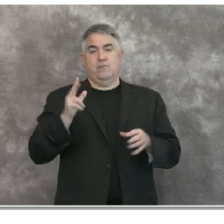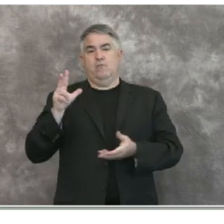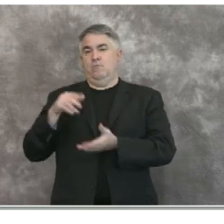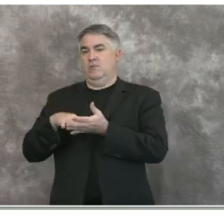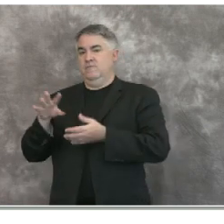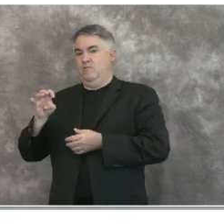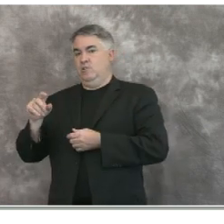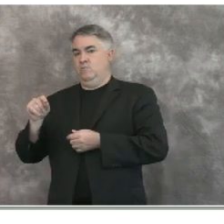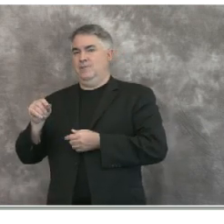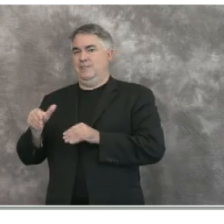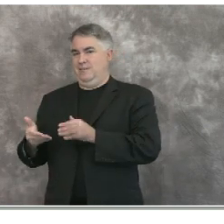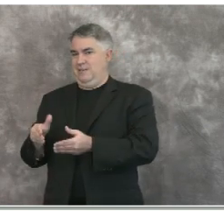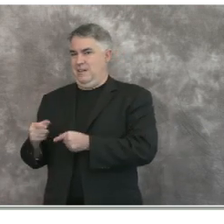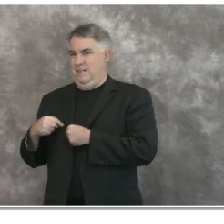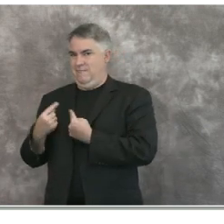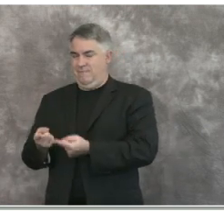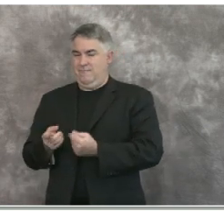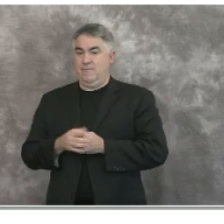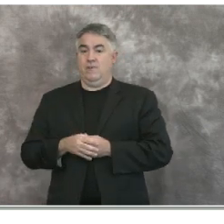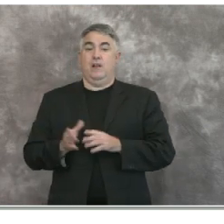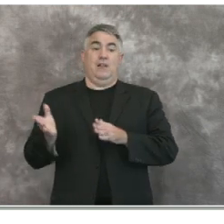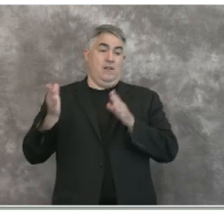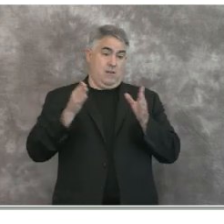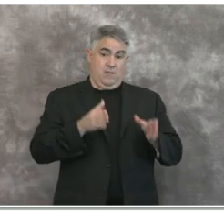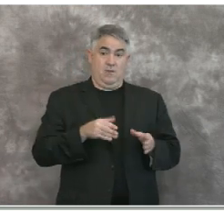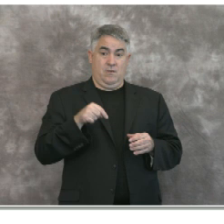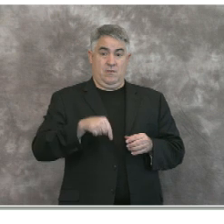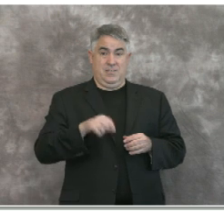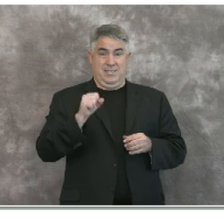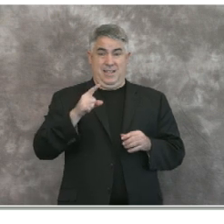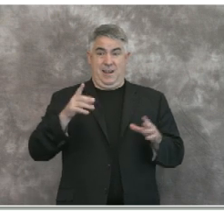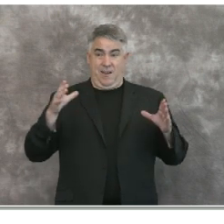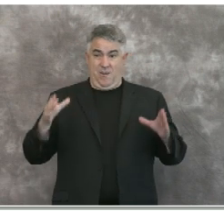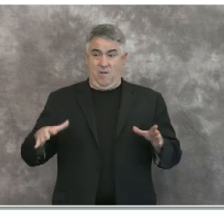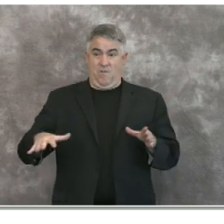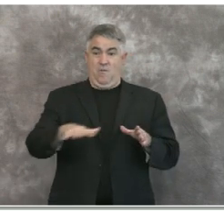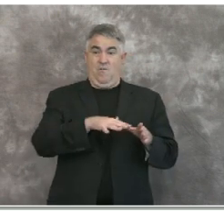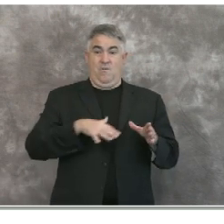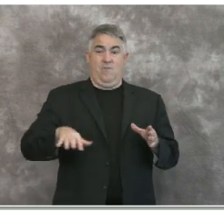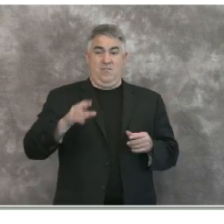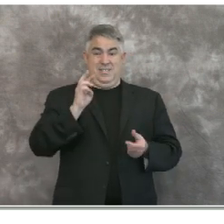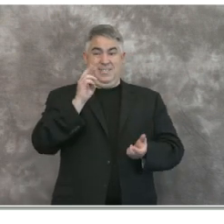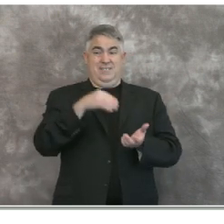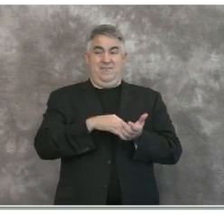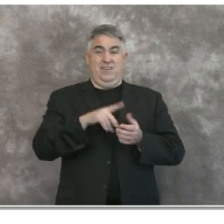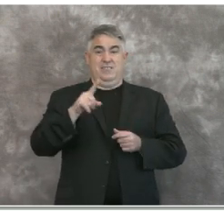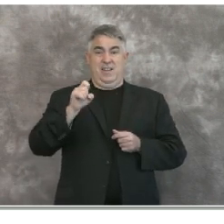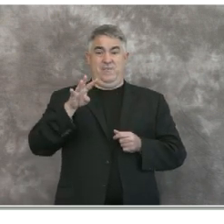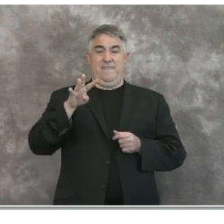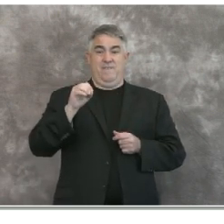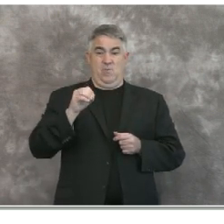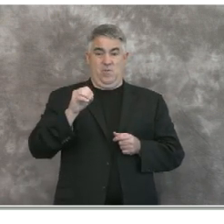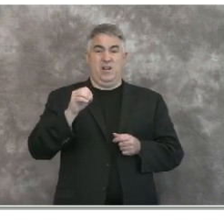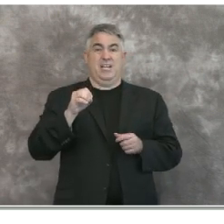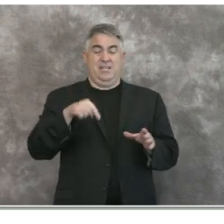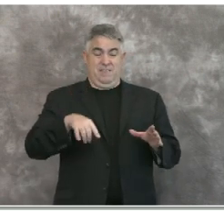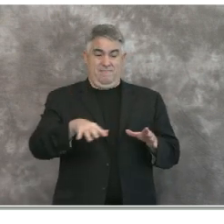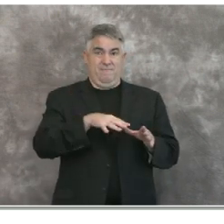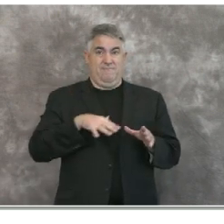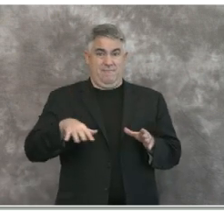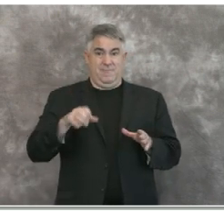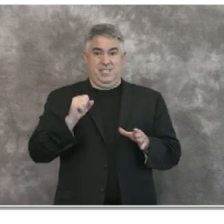3,420 deaths. And today, the County of San Diego is reporting 6,140 cases, which